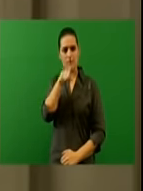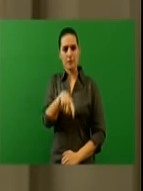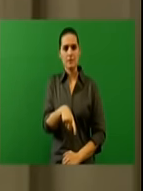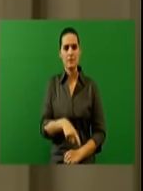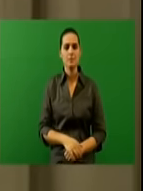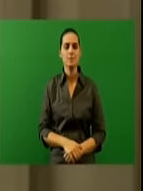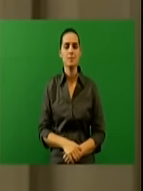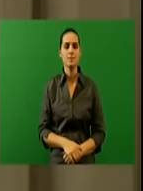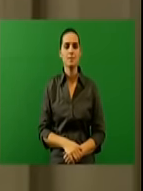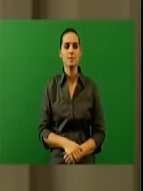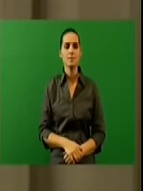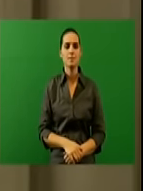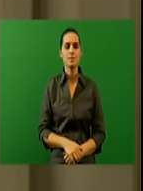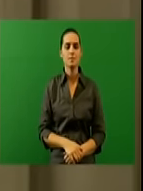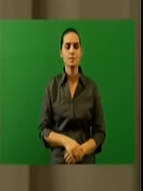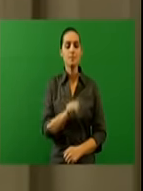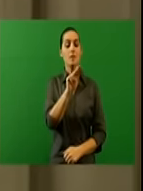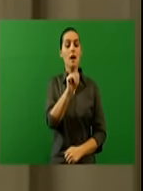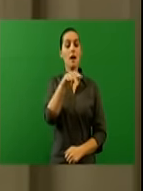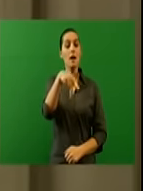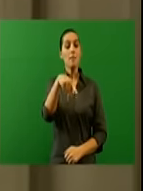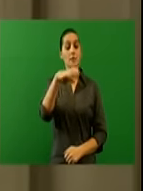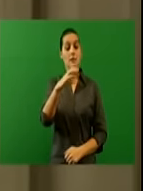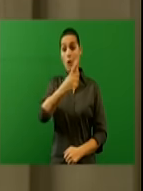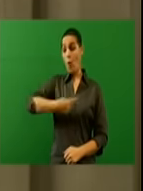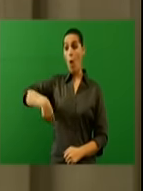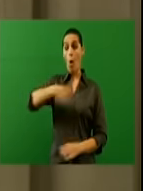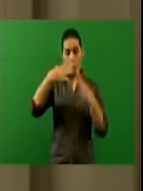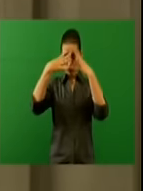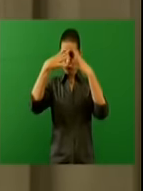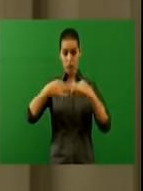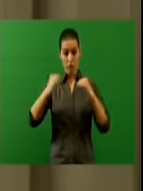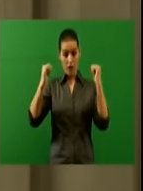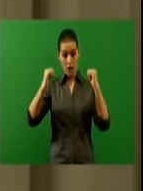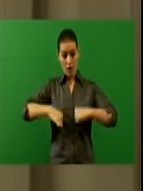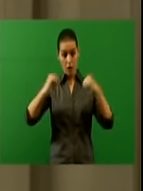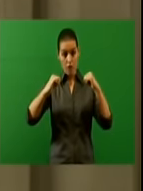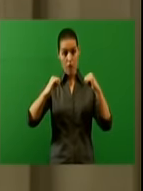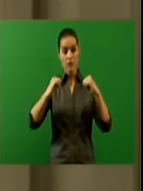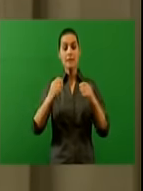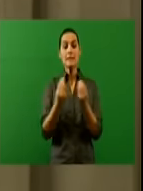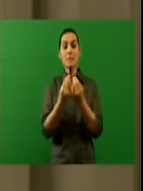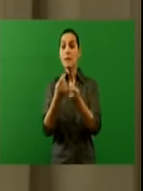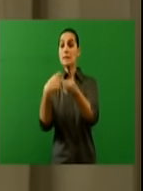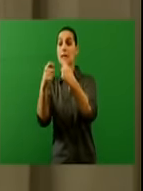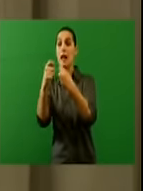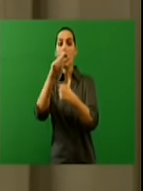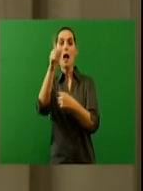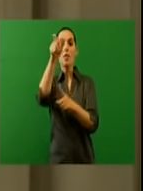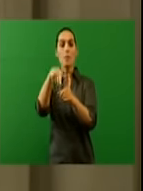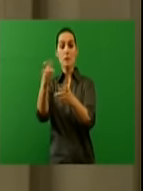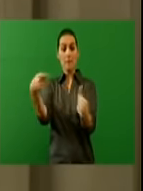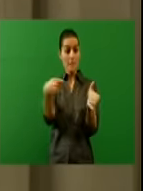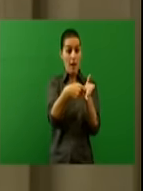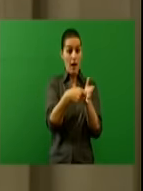Accordingly, the MPC has unanimously decided to keep the repurchase rate at 7% per annum. The